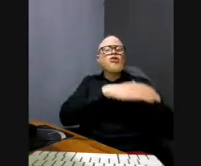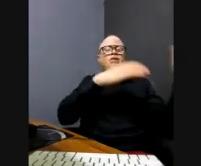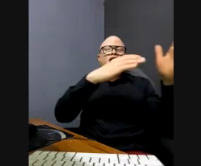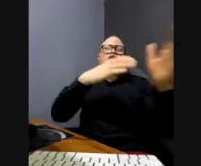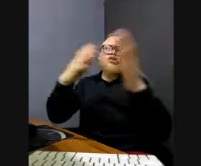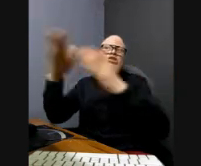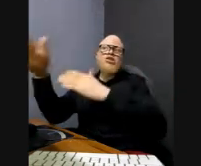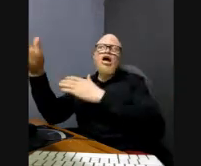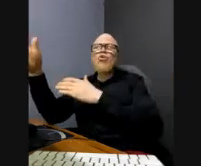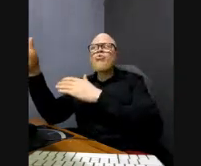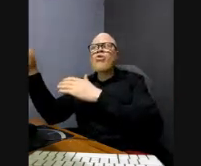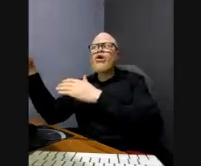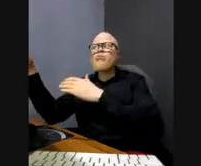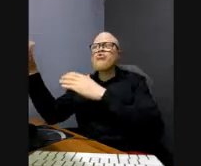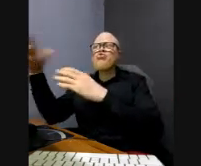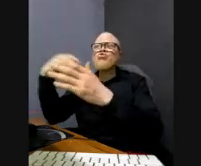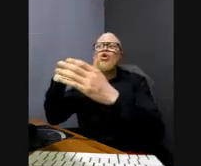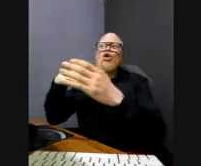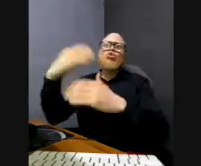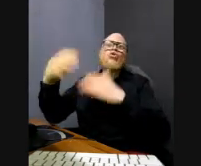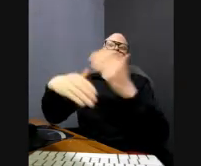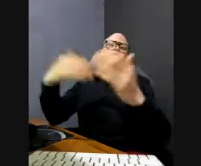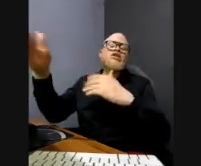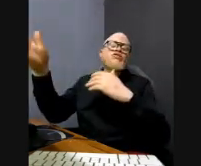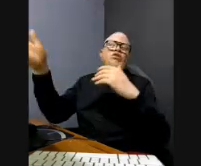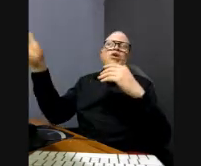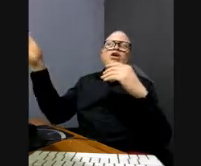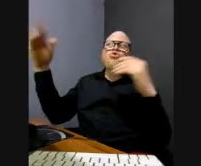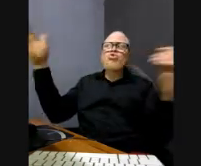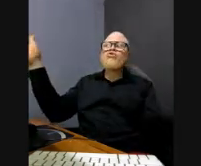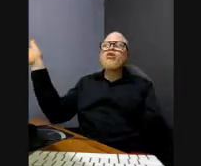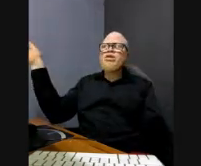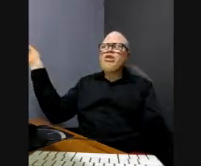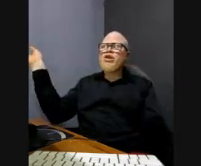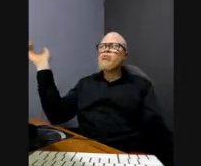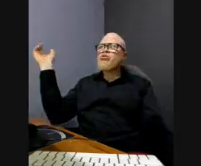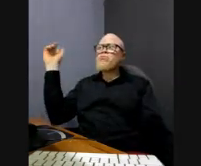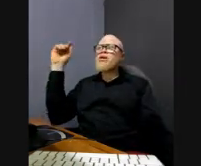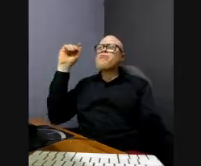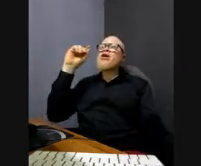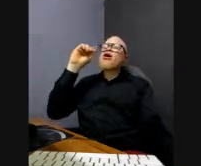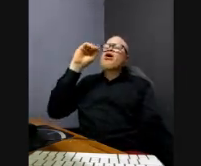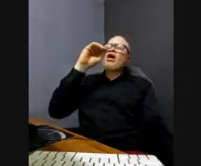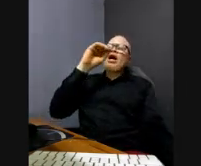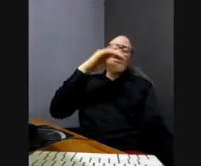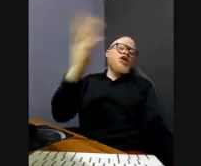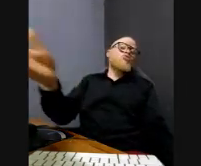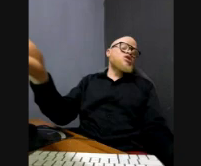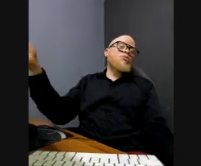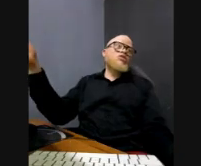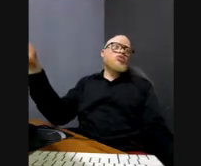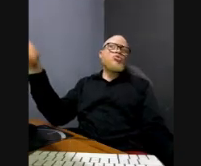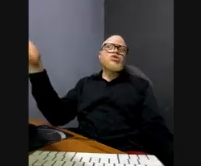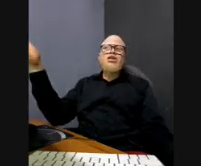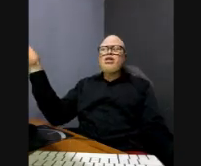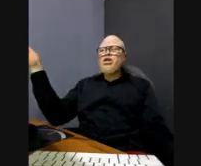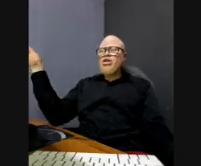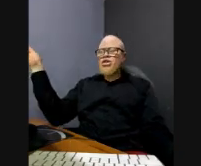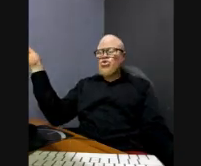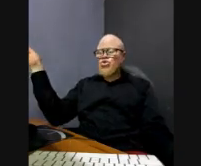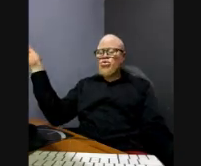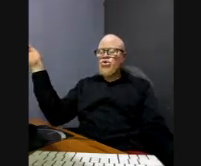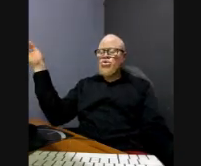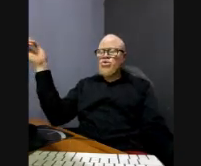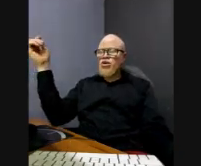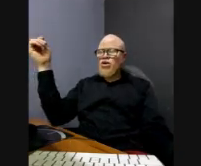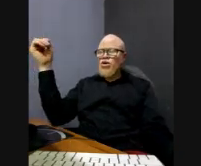talk to them, and this is how we were able to collaboratively work to solve that particular problem. And those are some of the tools